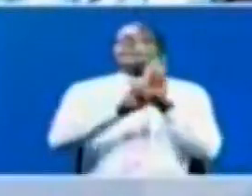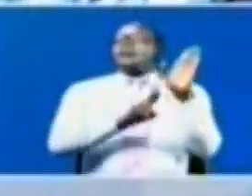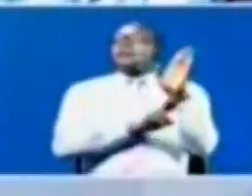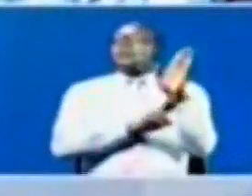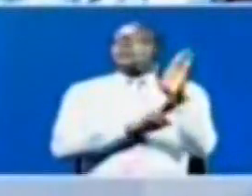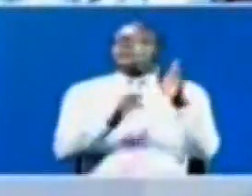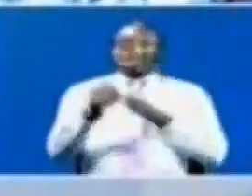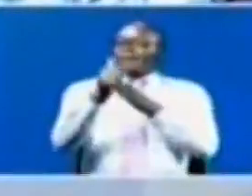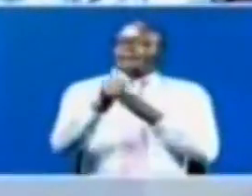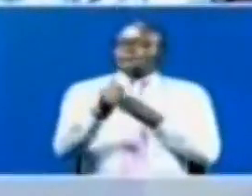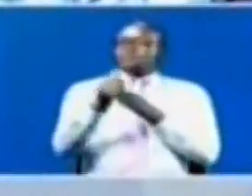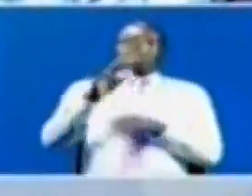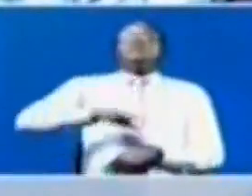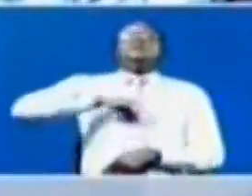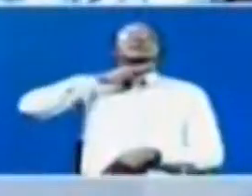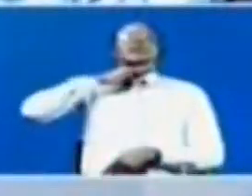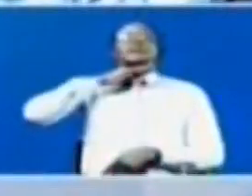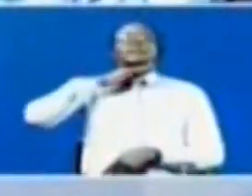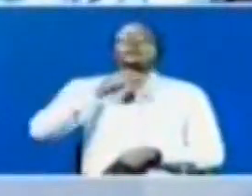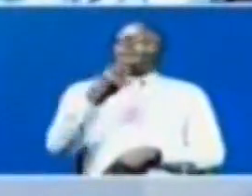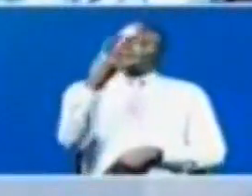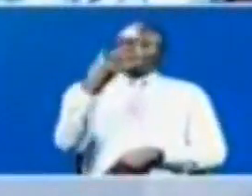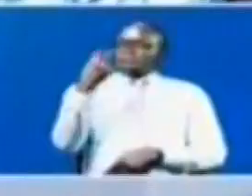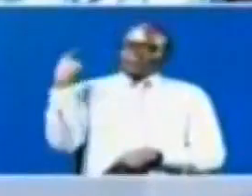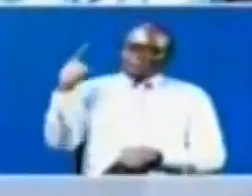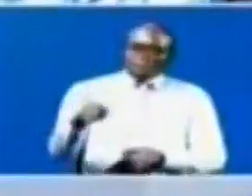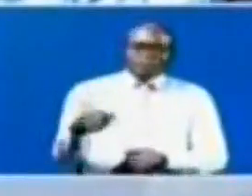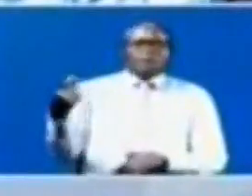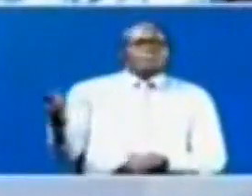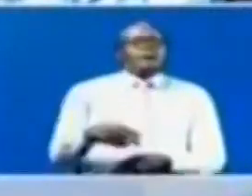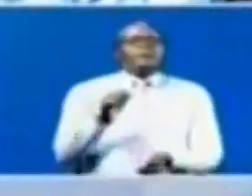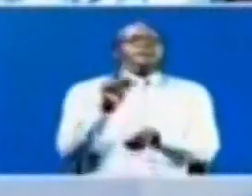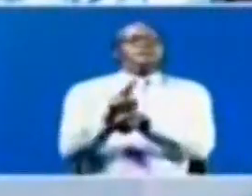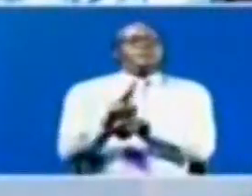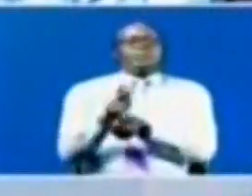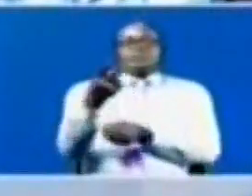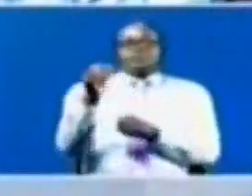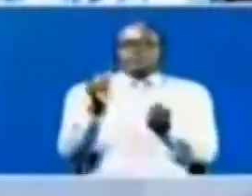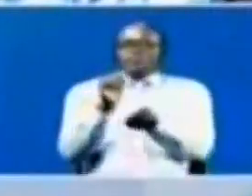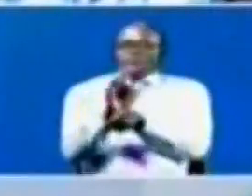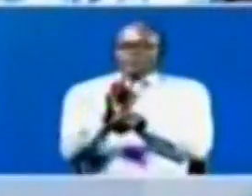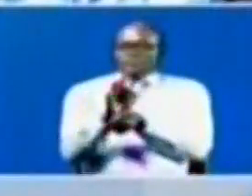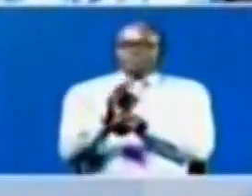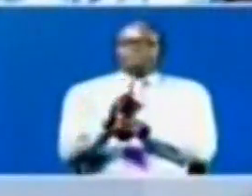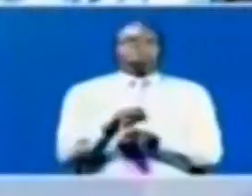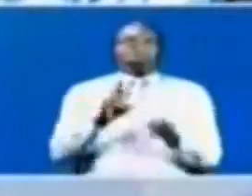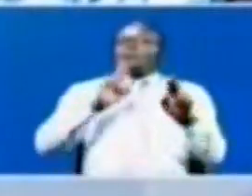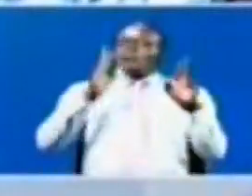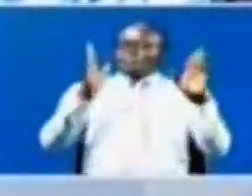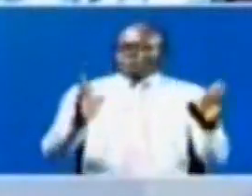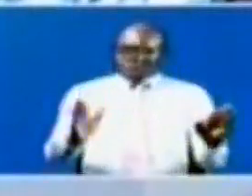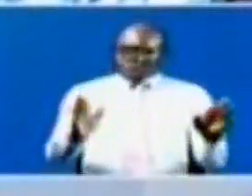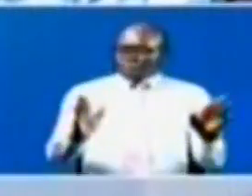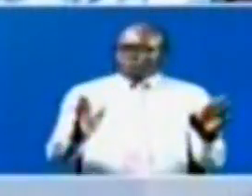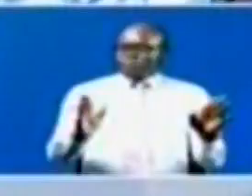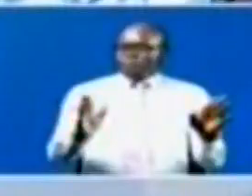to the death of the deceased. Martin Kome was tortured on the night of December 19th, 2013. Our Crimes and Investigations